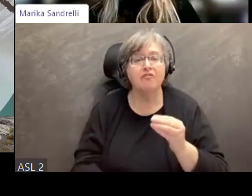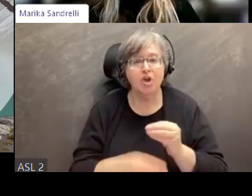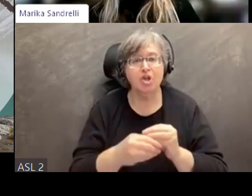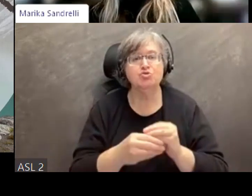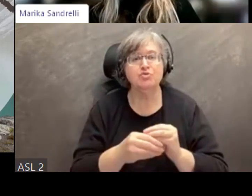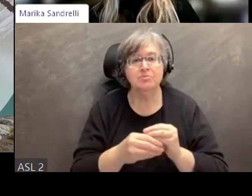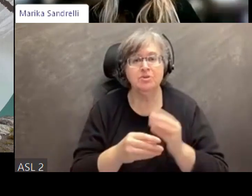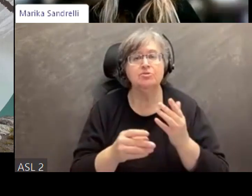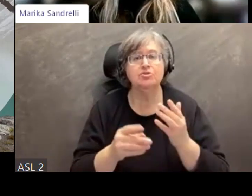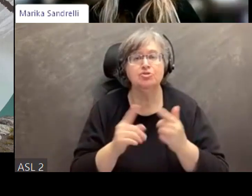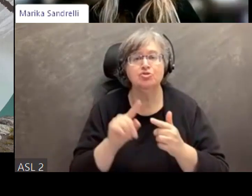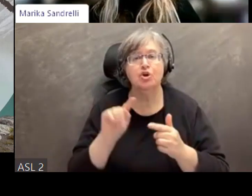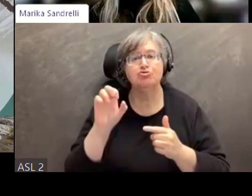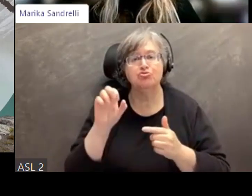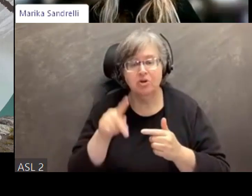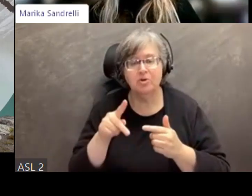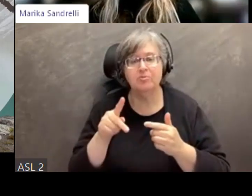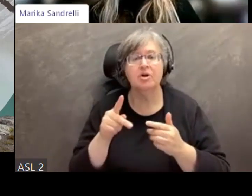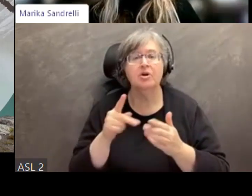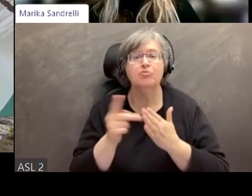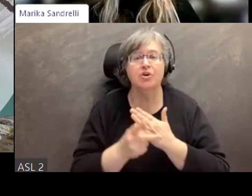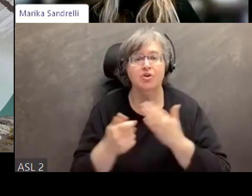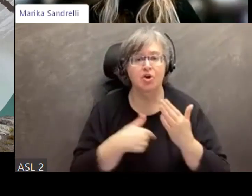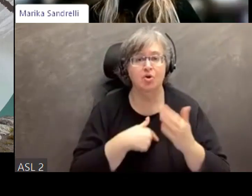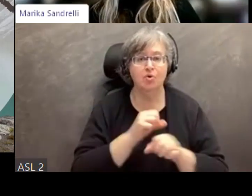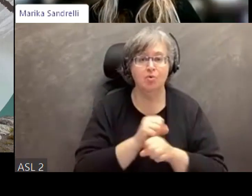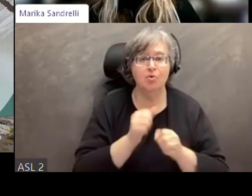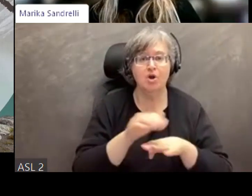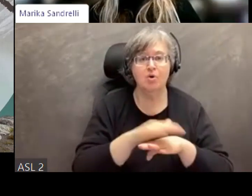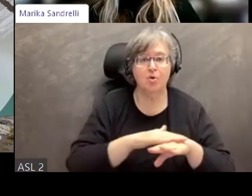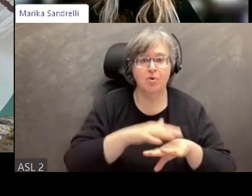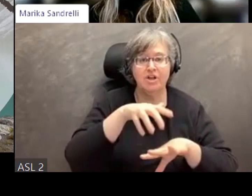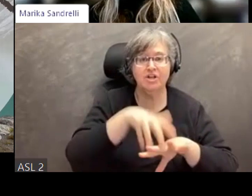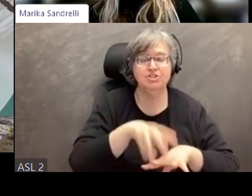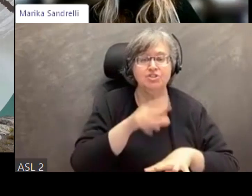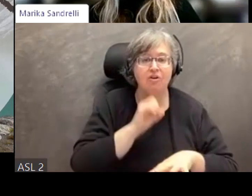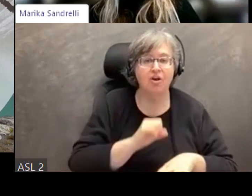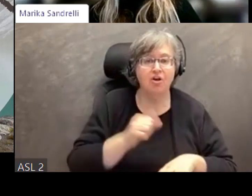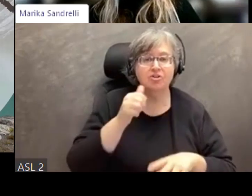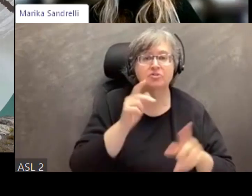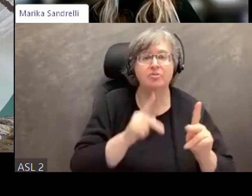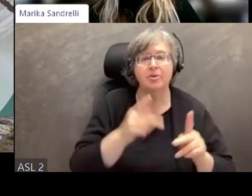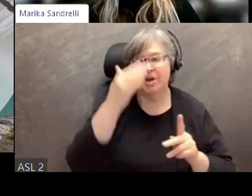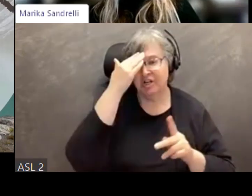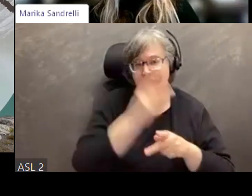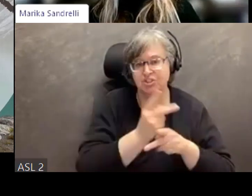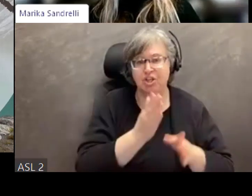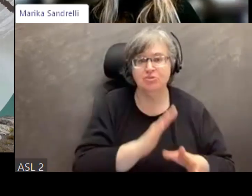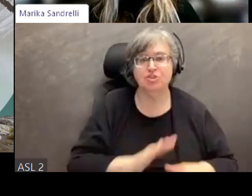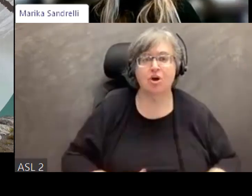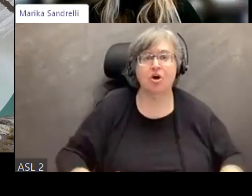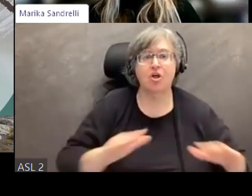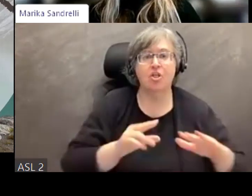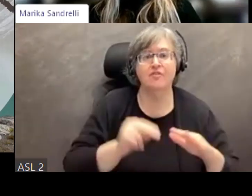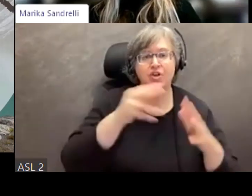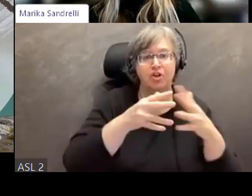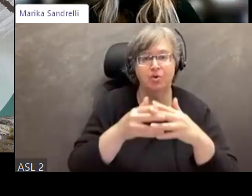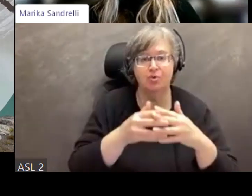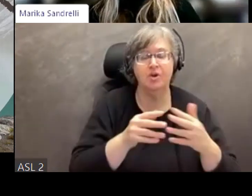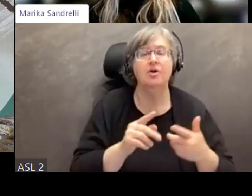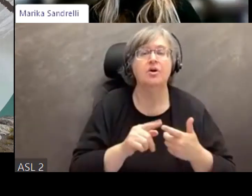have contributed to the TRIP program. We work with Indigenous elders and knowledge keepers across North